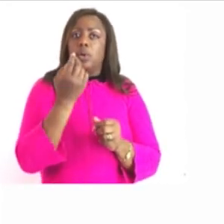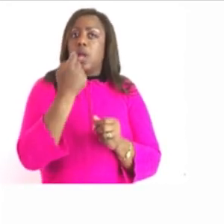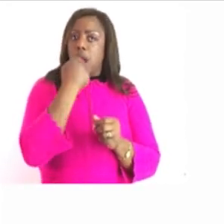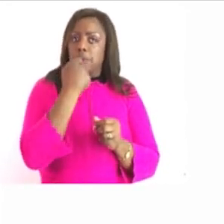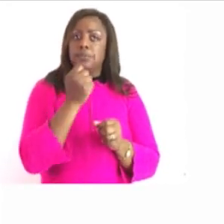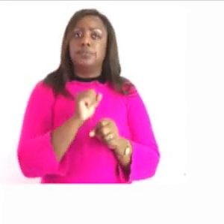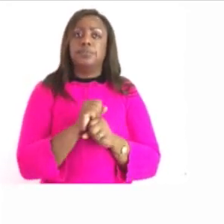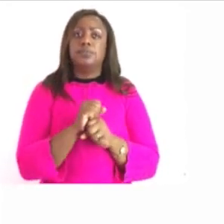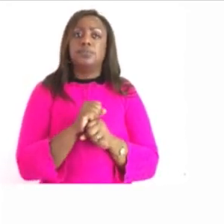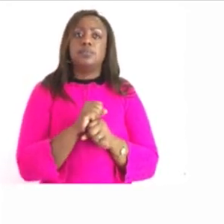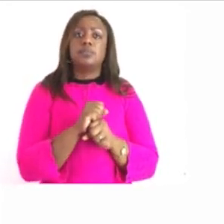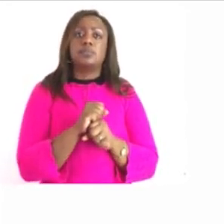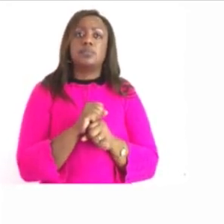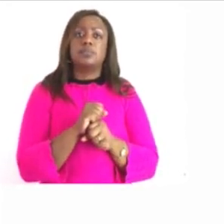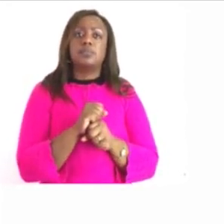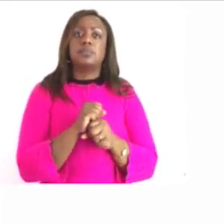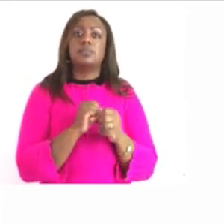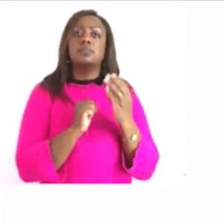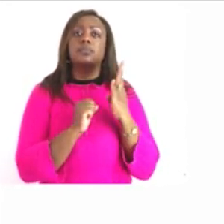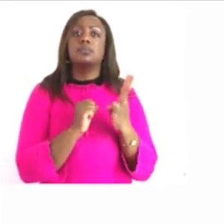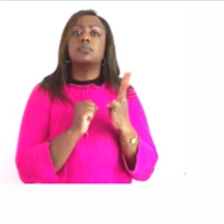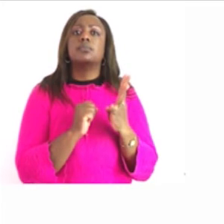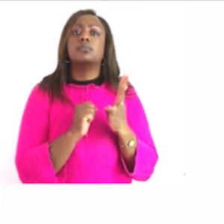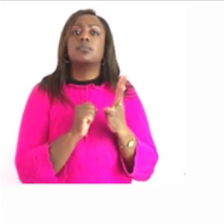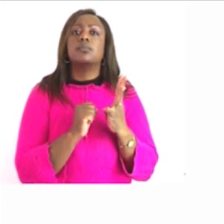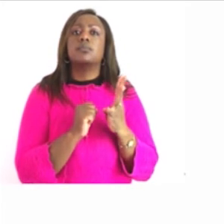mouth. Okay?